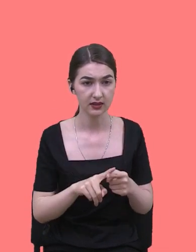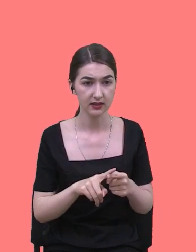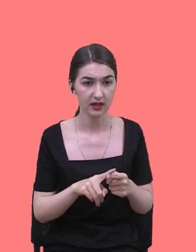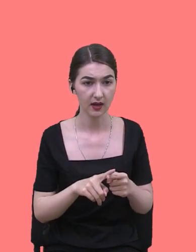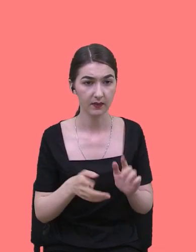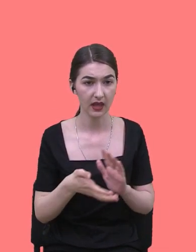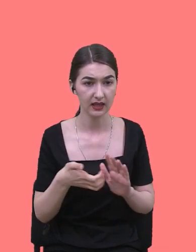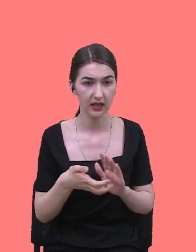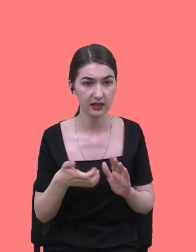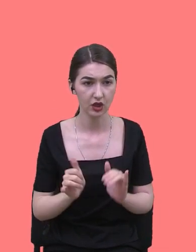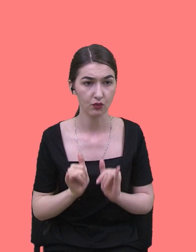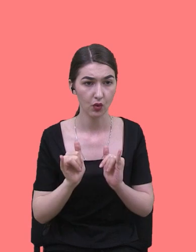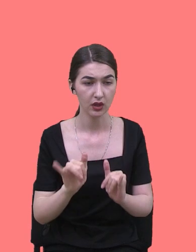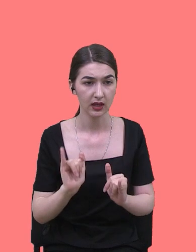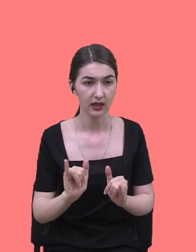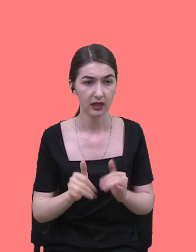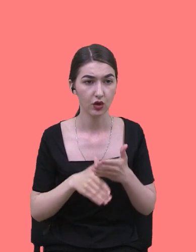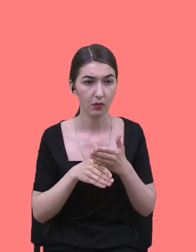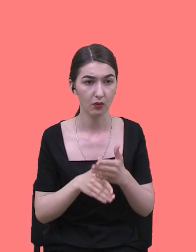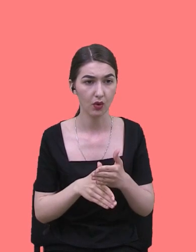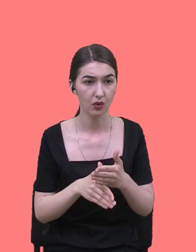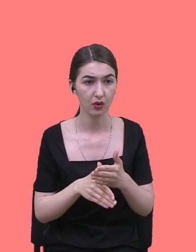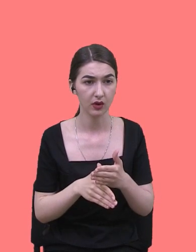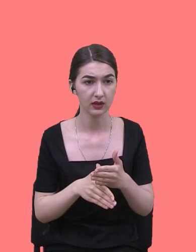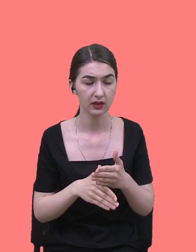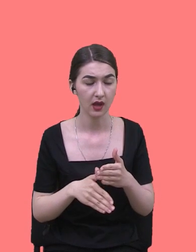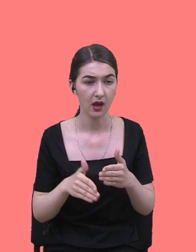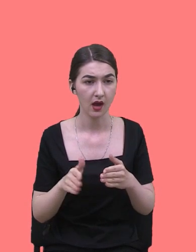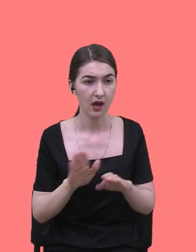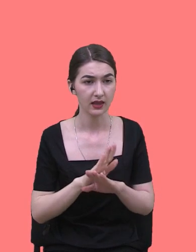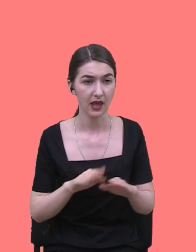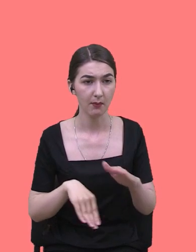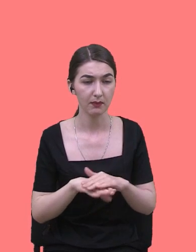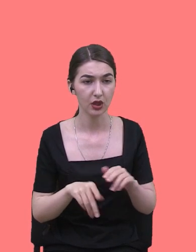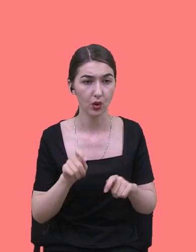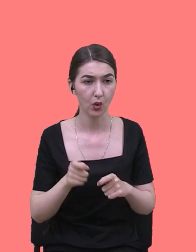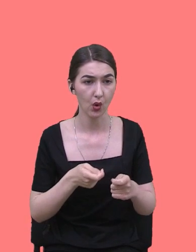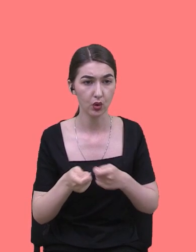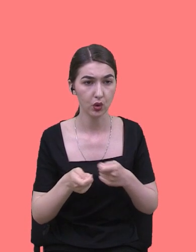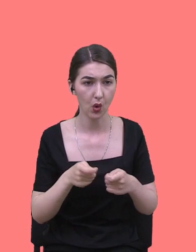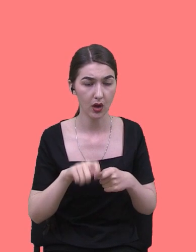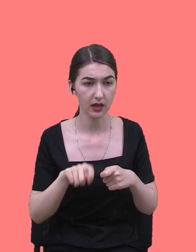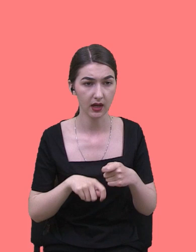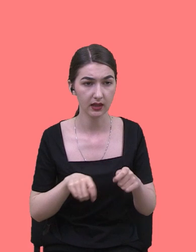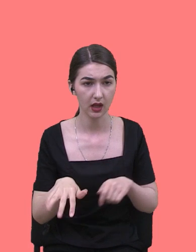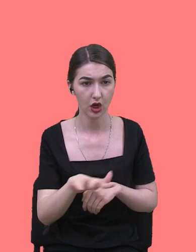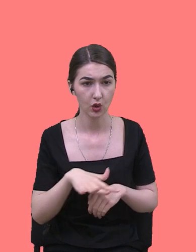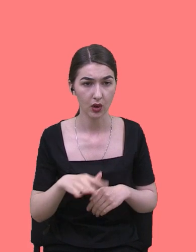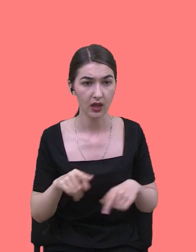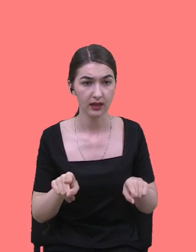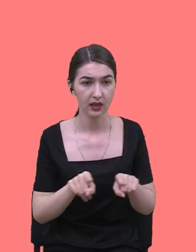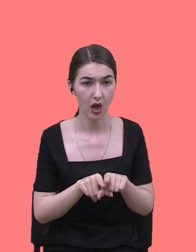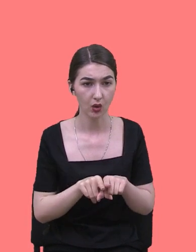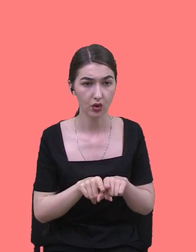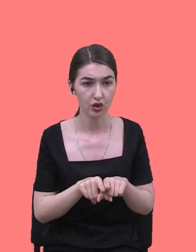remain in the non-government controlled areas. And then emergency treatment of victims